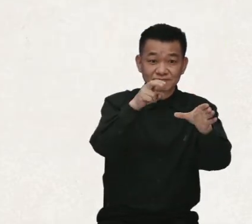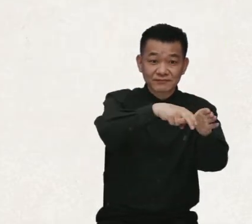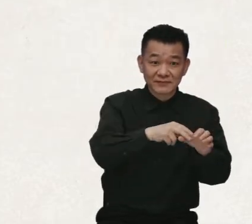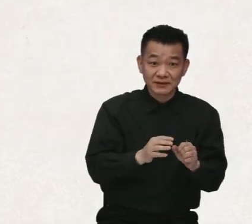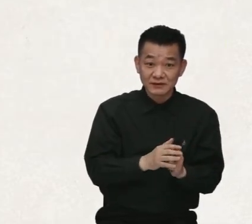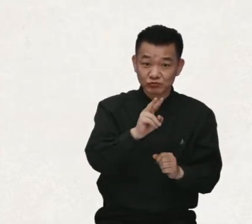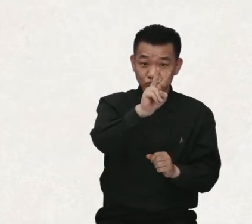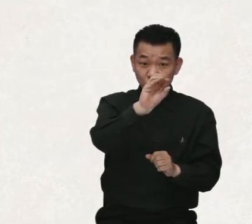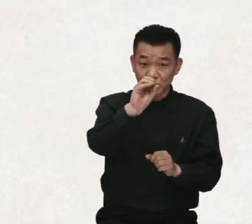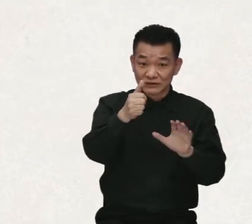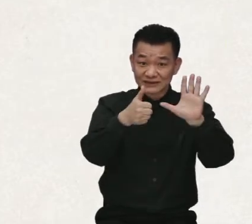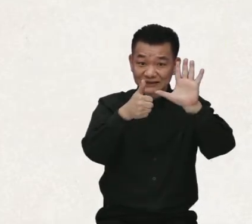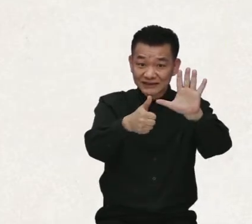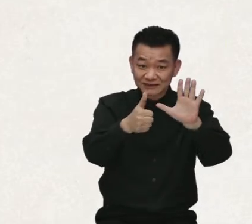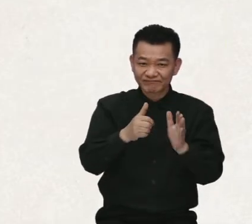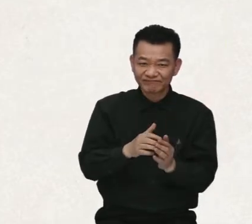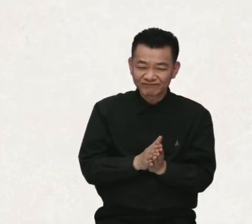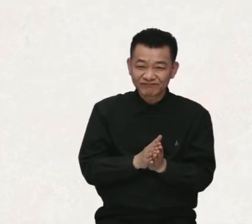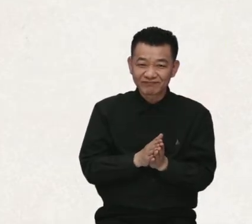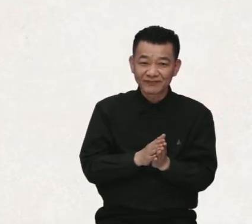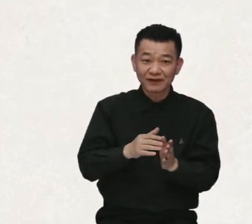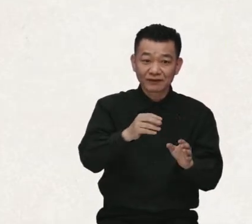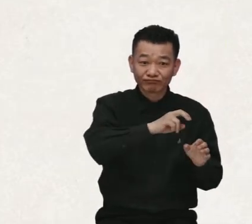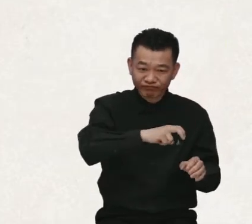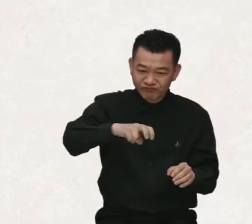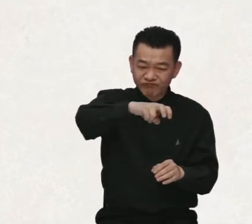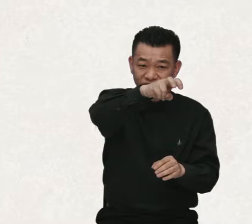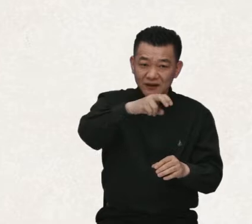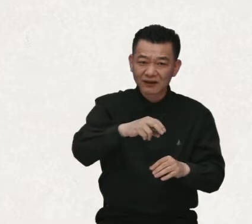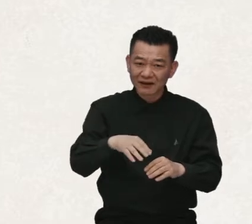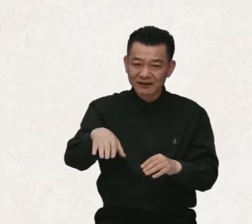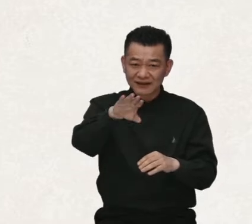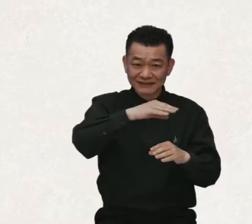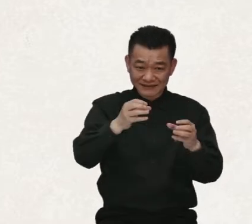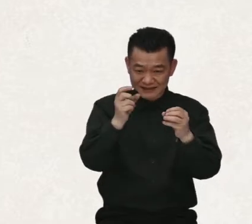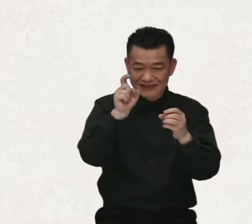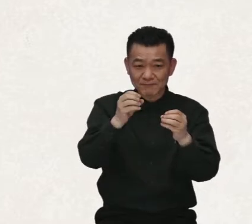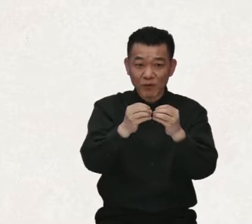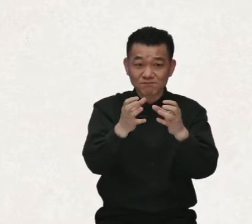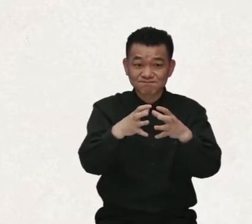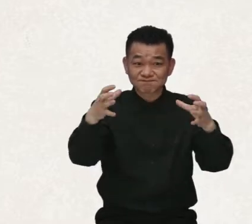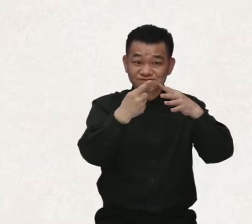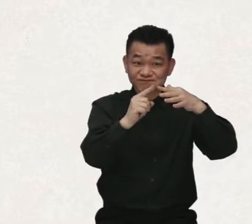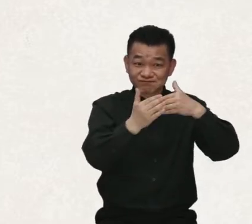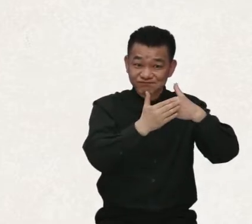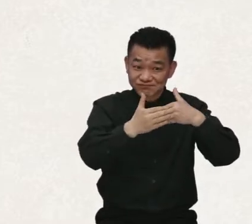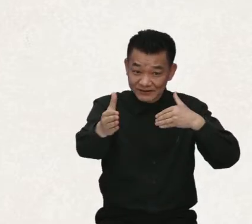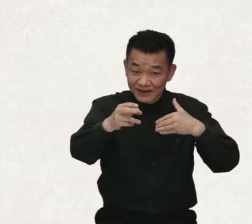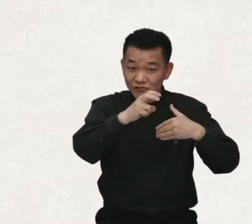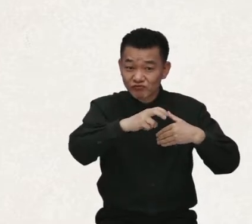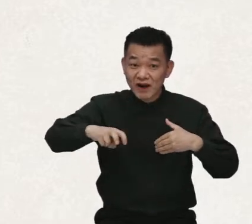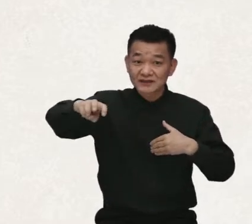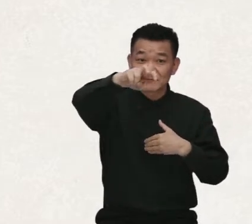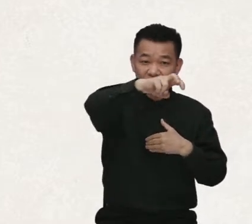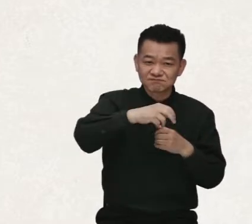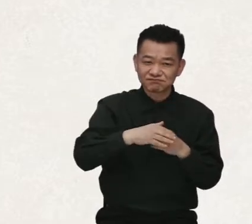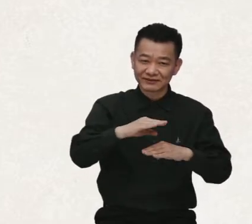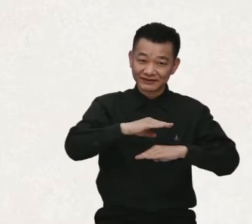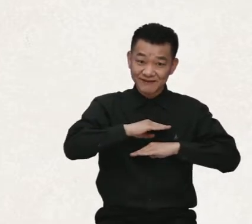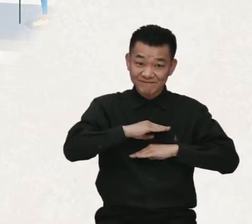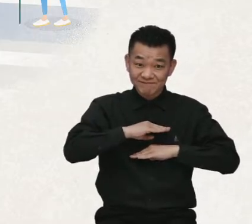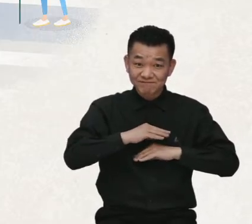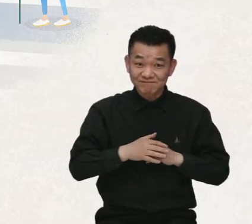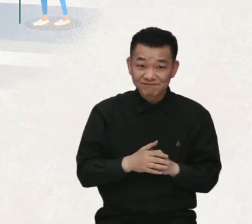the enforcement of the Act on Promotion of the Transportation Convenience of Mobility Disadvantaged Persons in